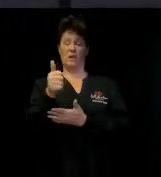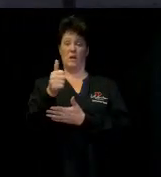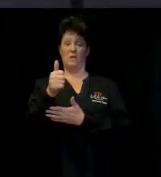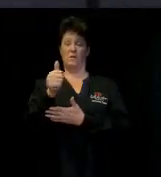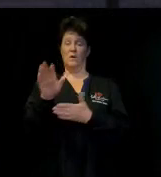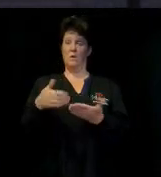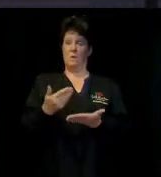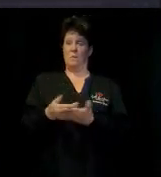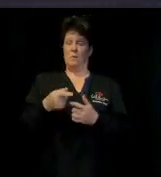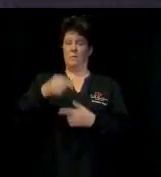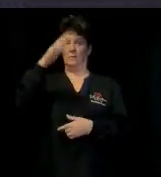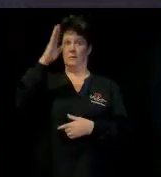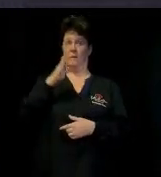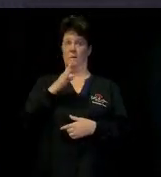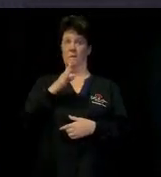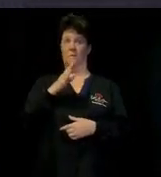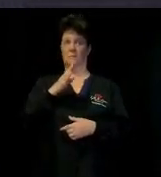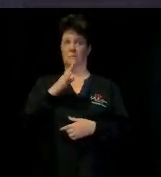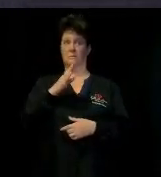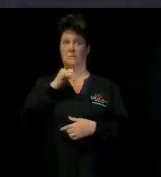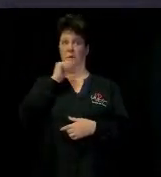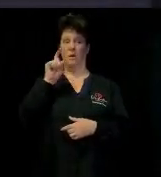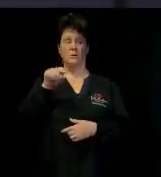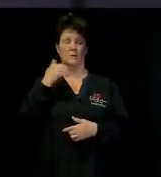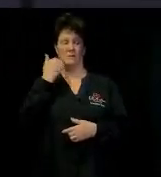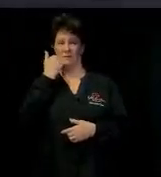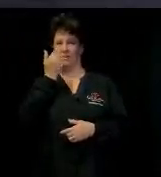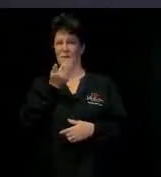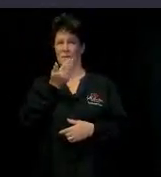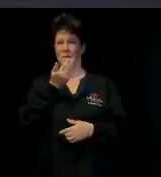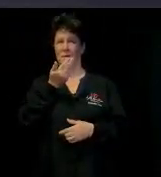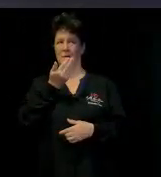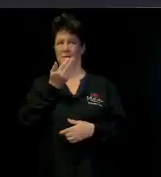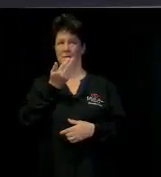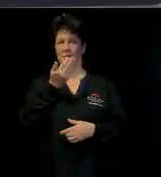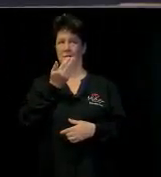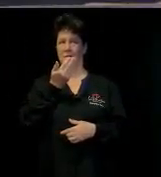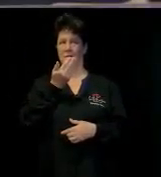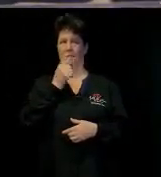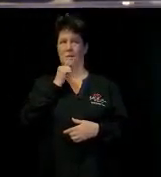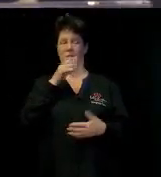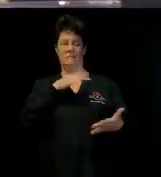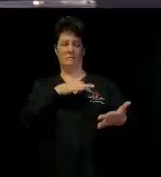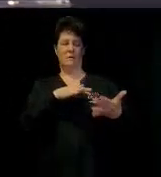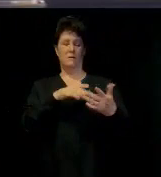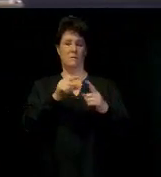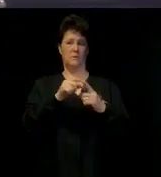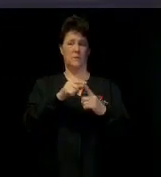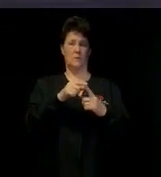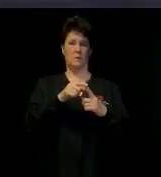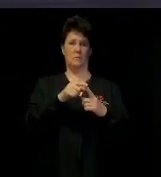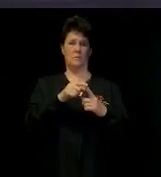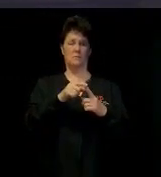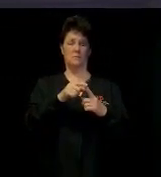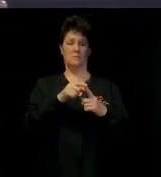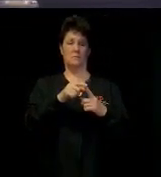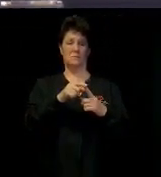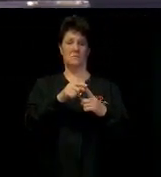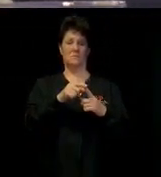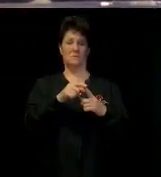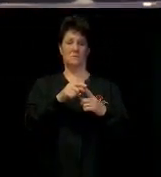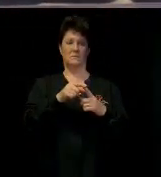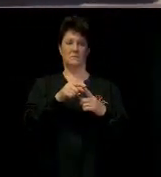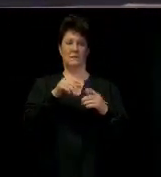to be ashamed, rightly dividing the word of truth. We have a responsibility to get in this book. See, that's the in